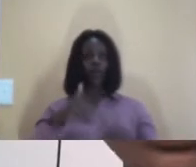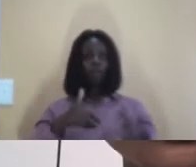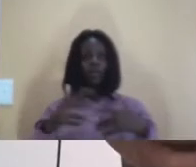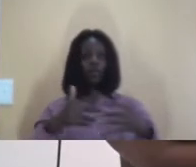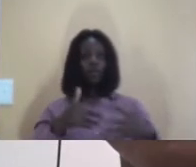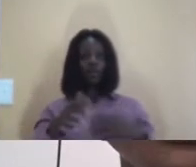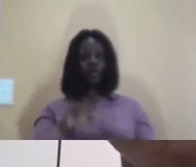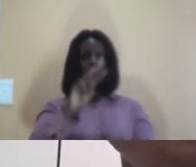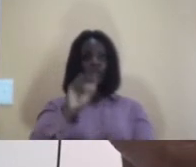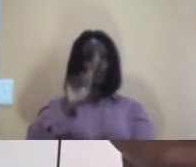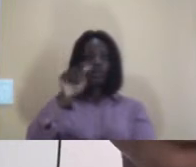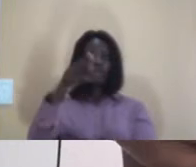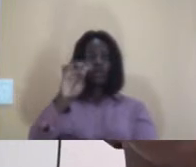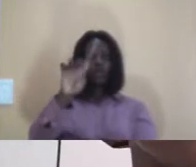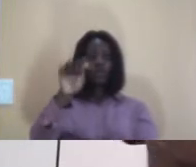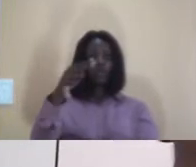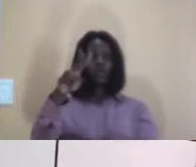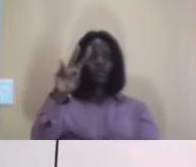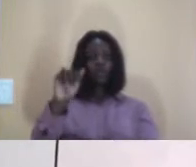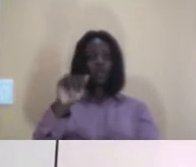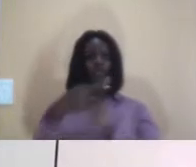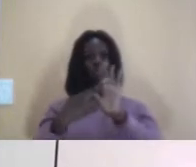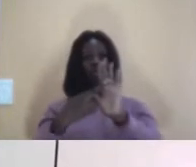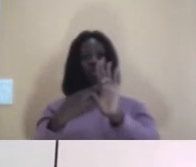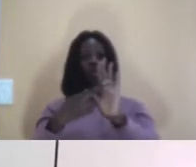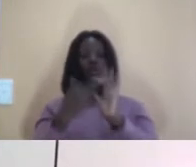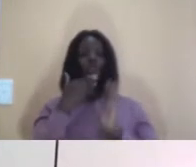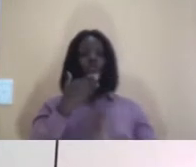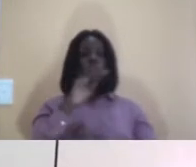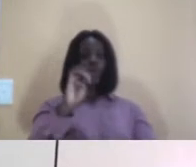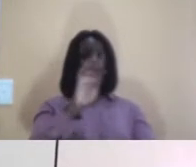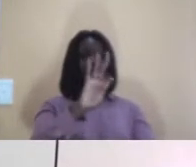SH Mthethwa on behalf of the EFF.